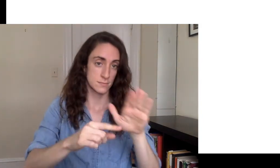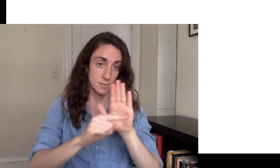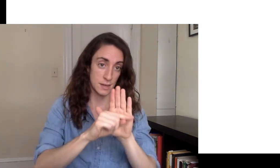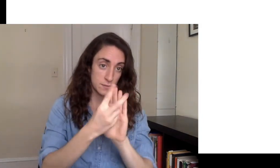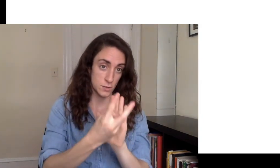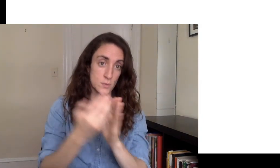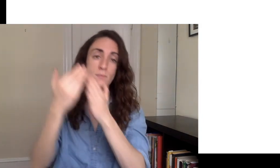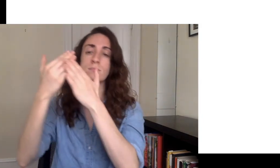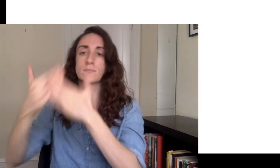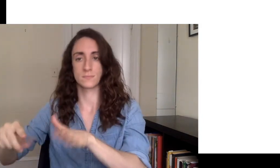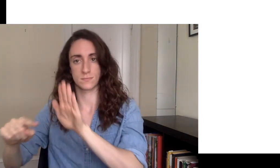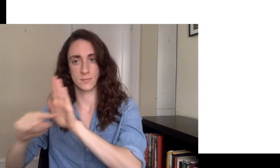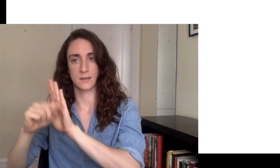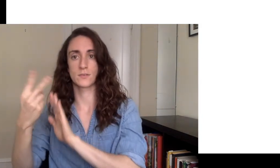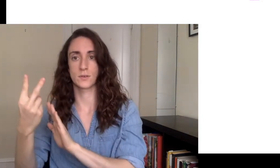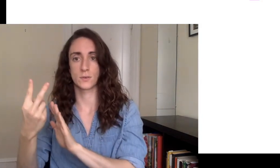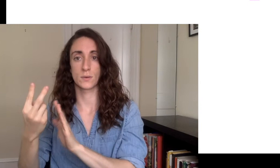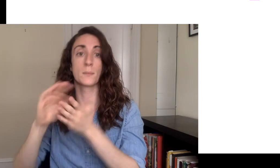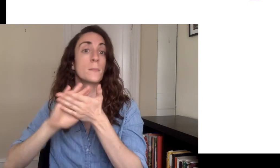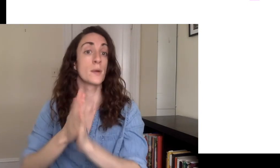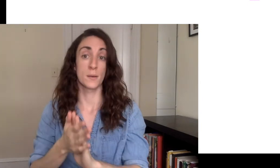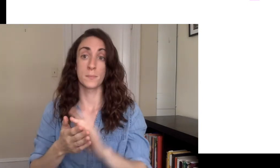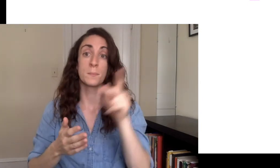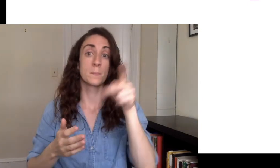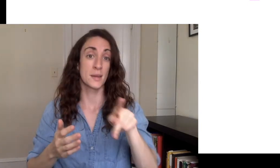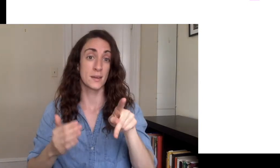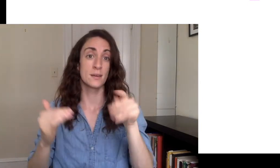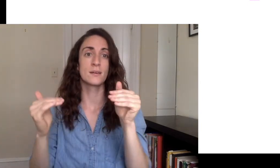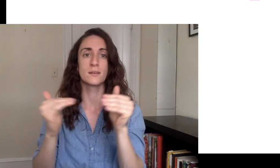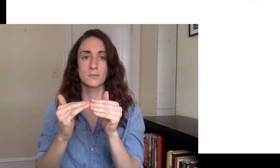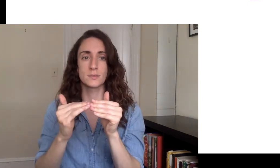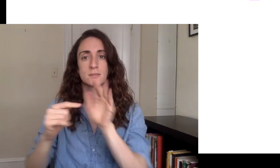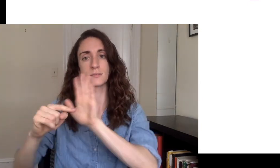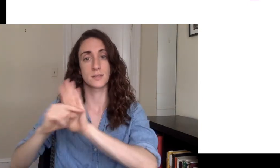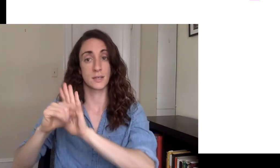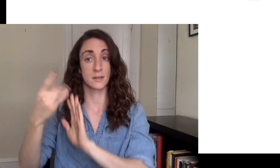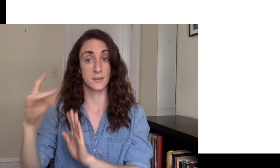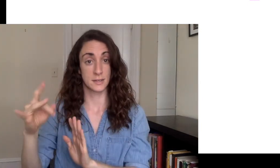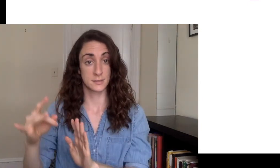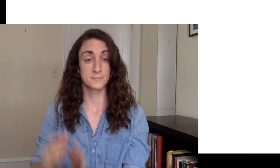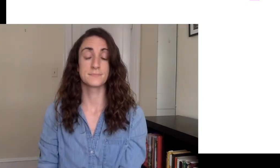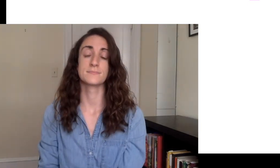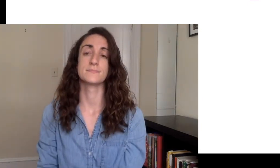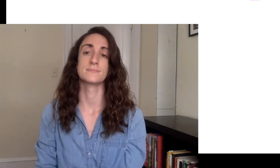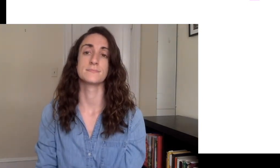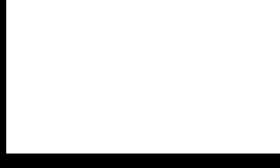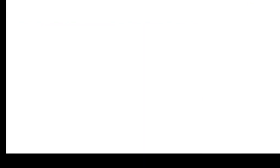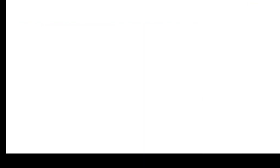2, which will give us p equals negative 18.